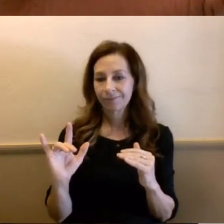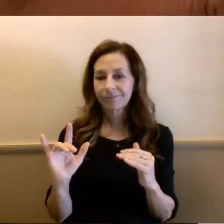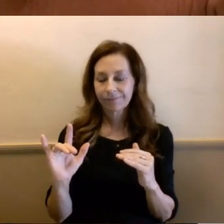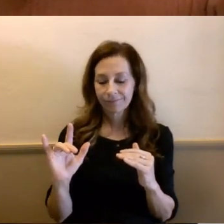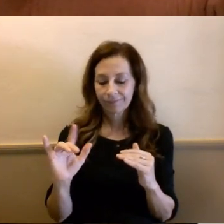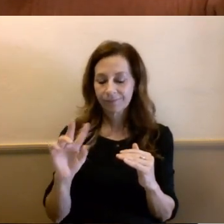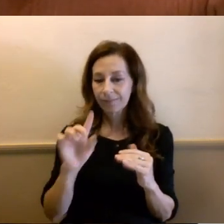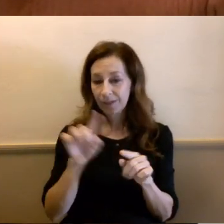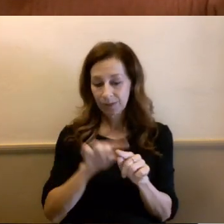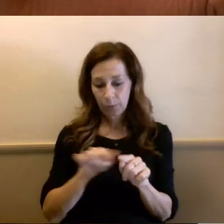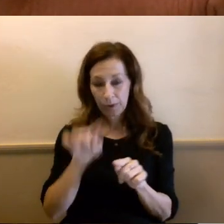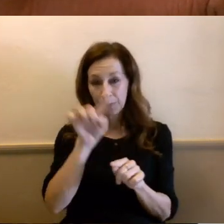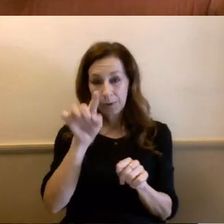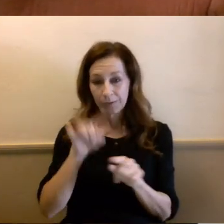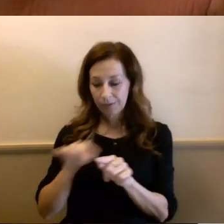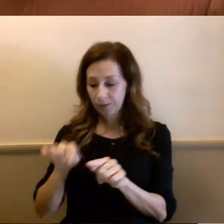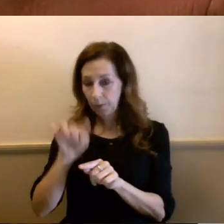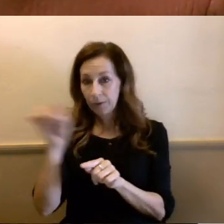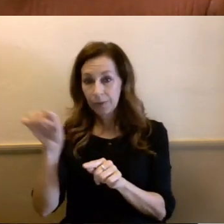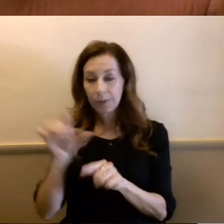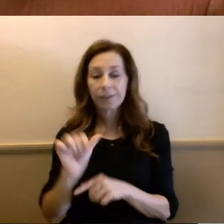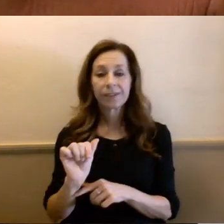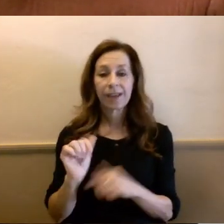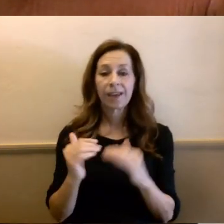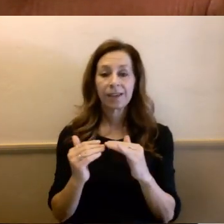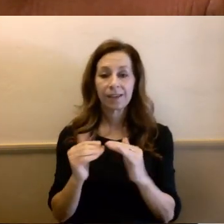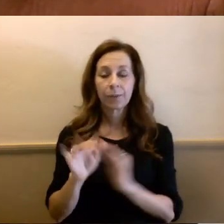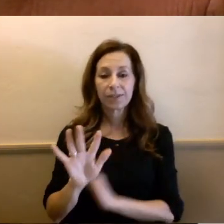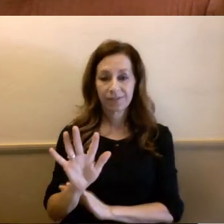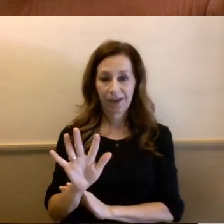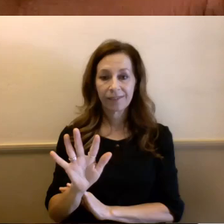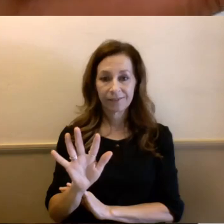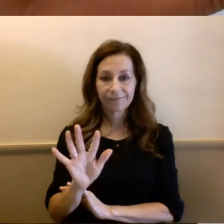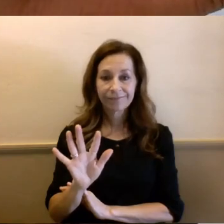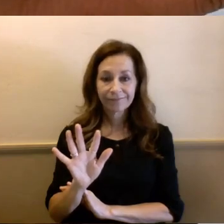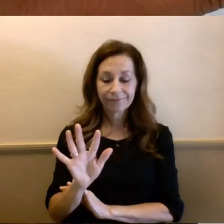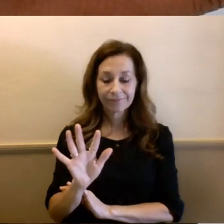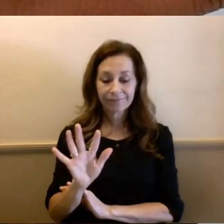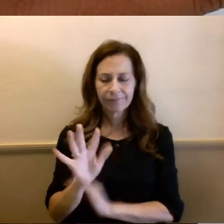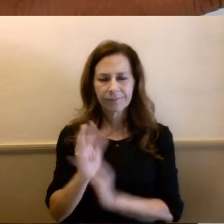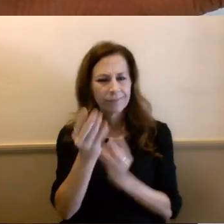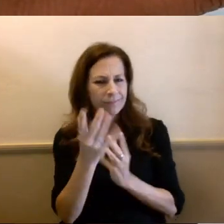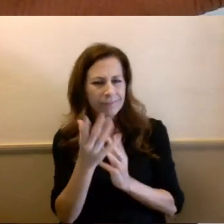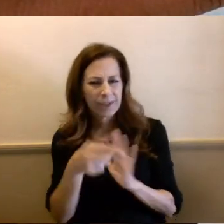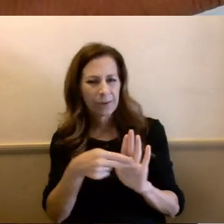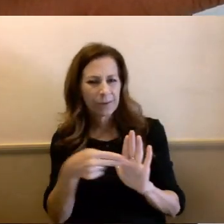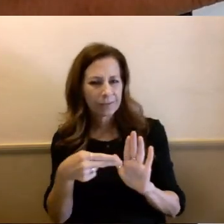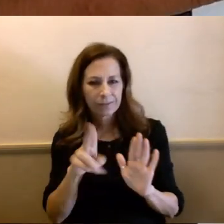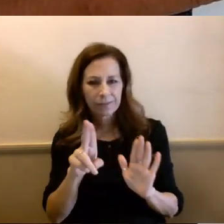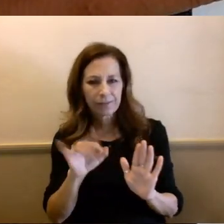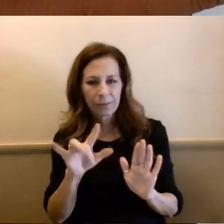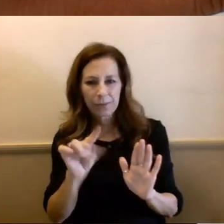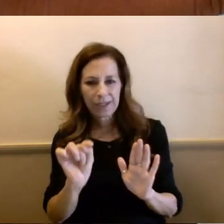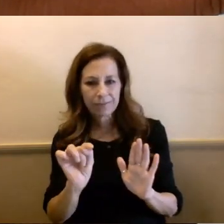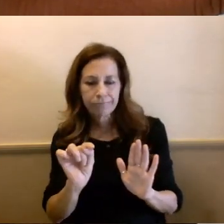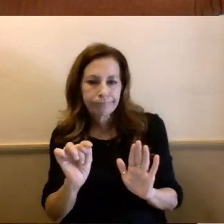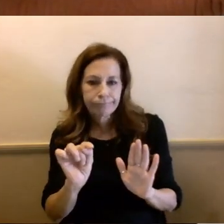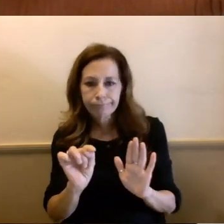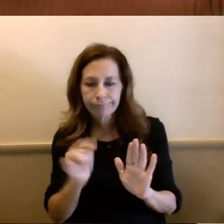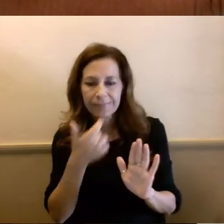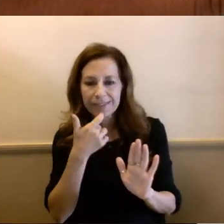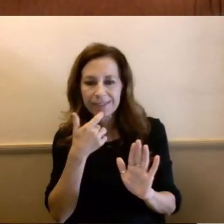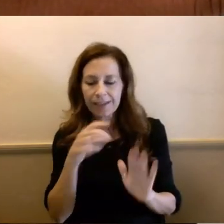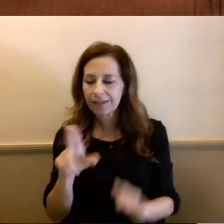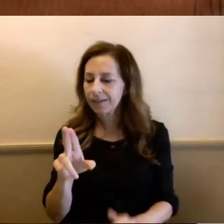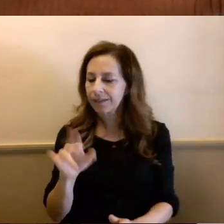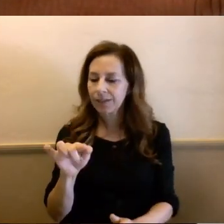25. Square root. A equals 5. And it didn't give me any units here, so I